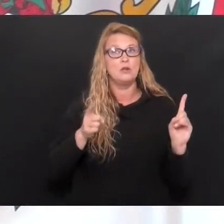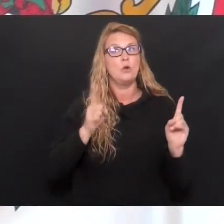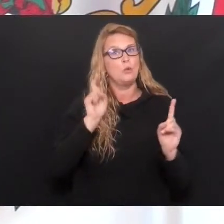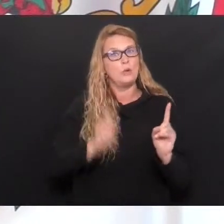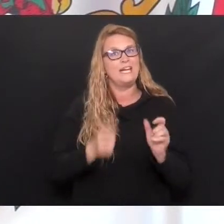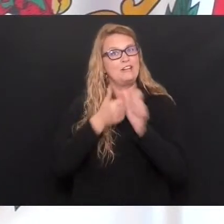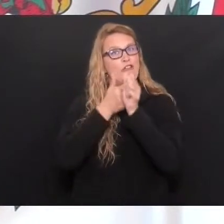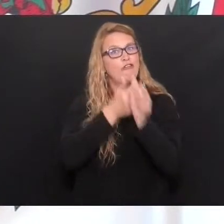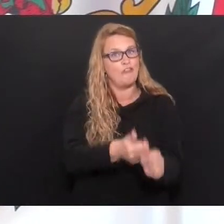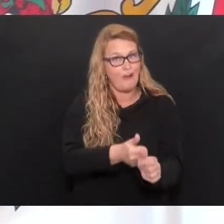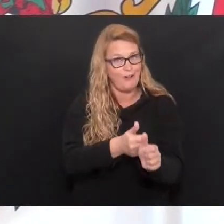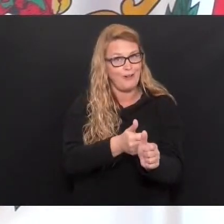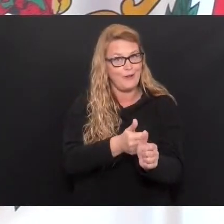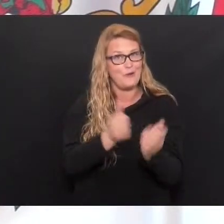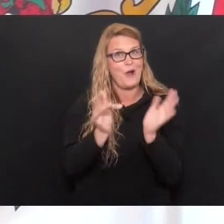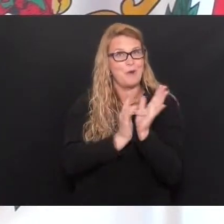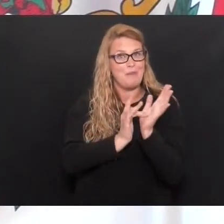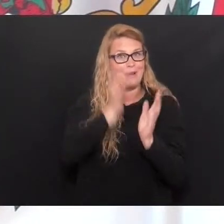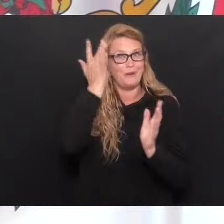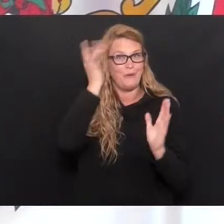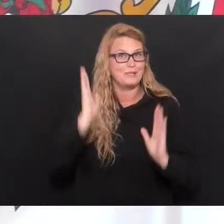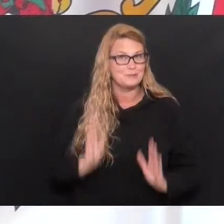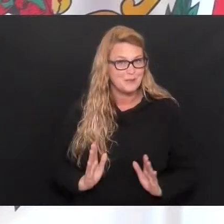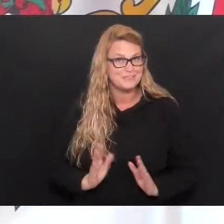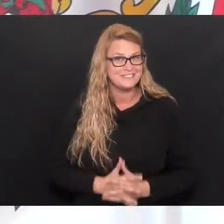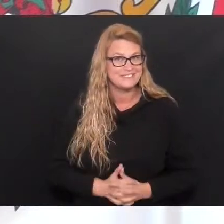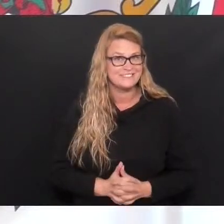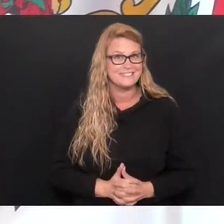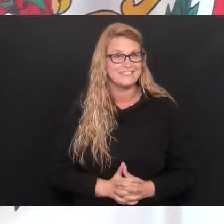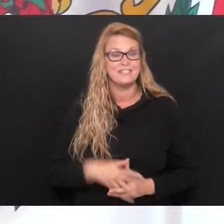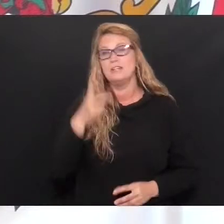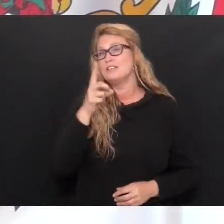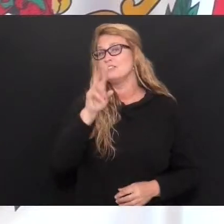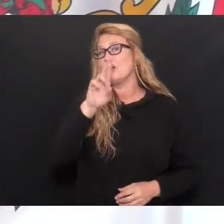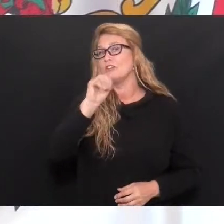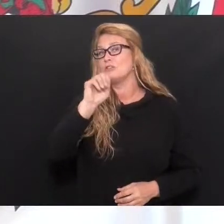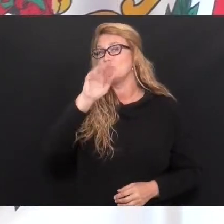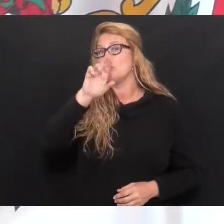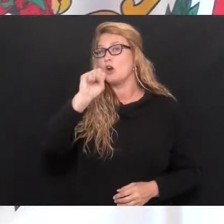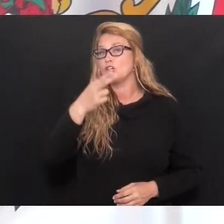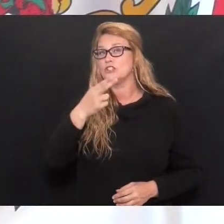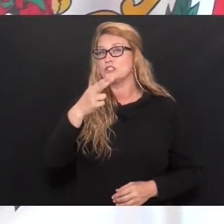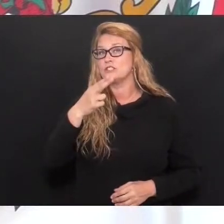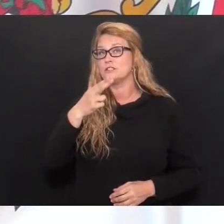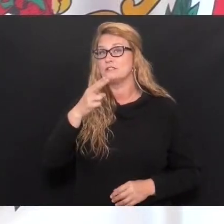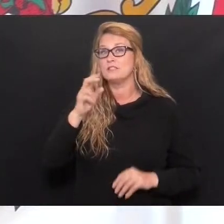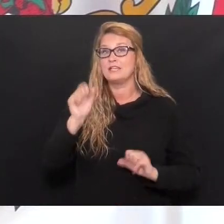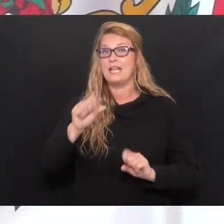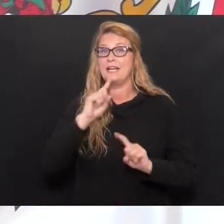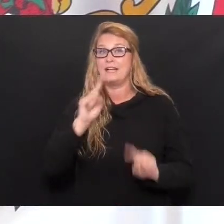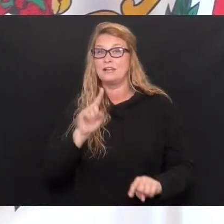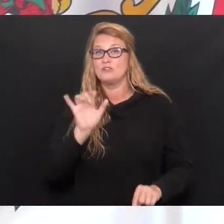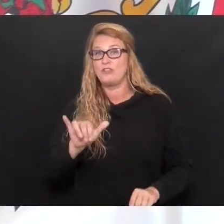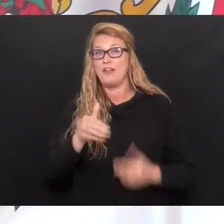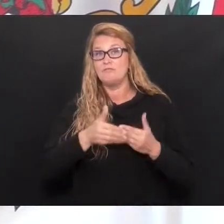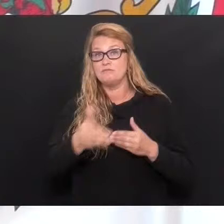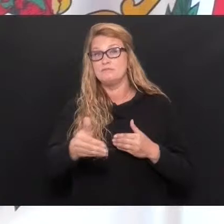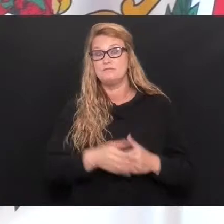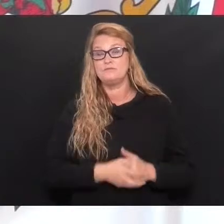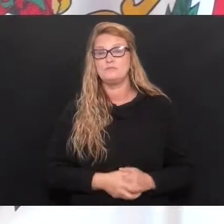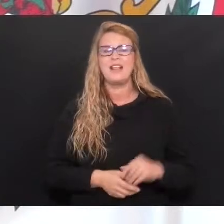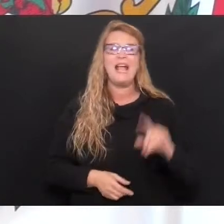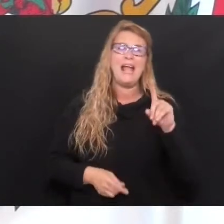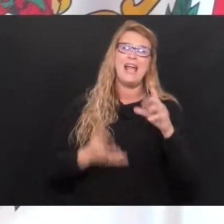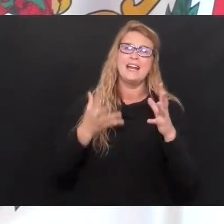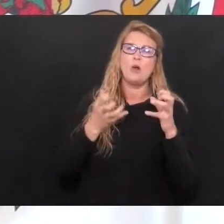really the super smart medical people. But Dr. Marsh, take over. The only thing I would take issue with, and I